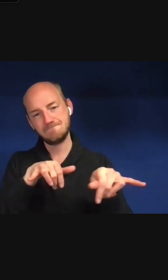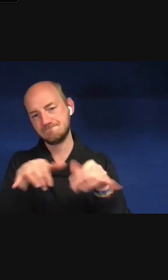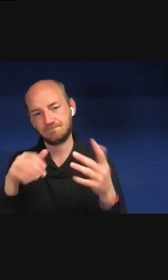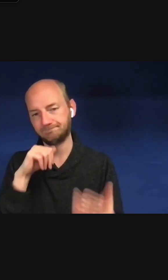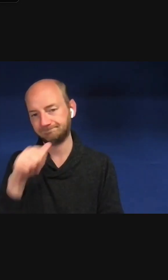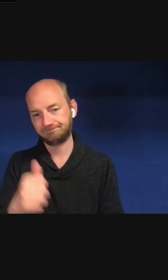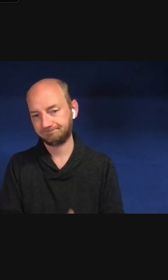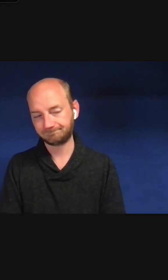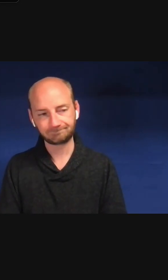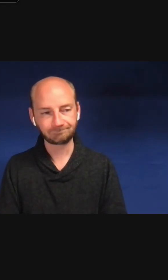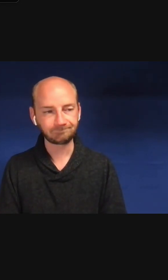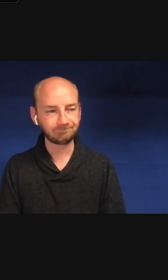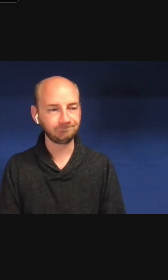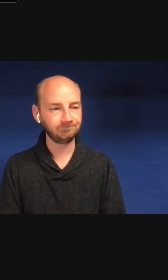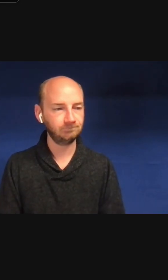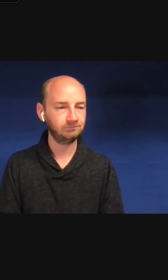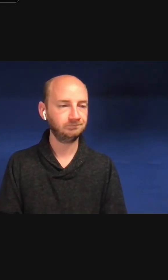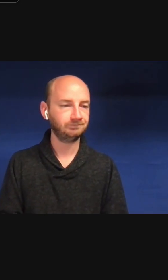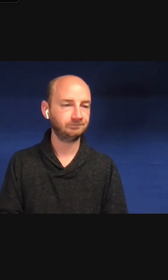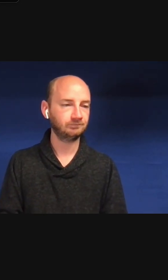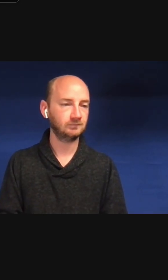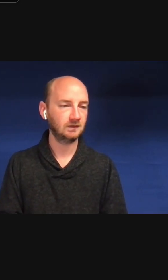That's a good point.